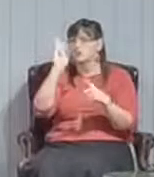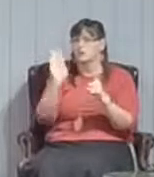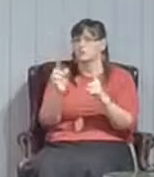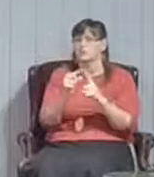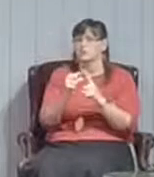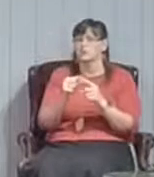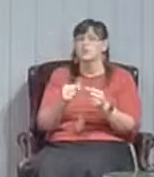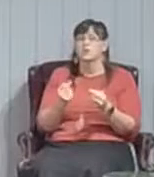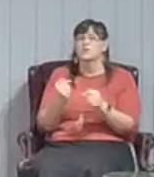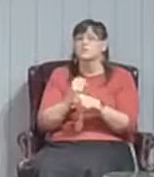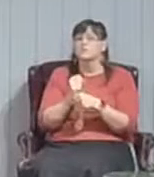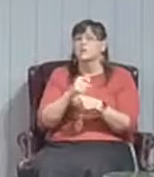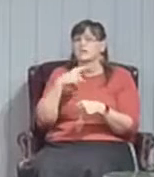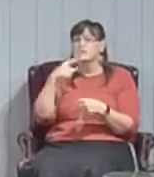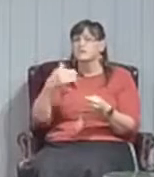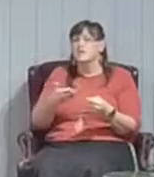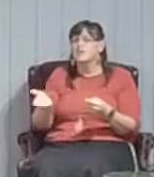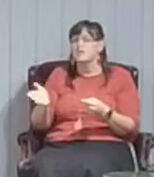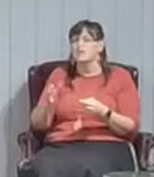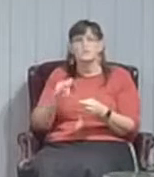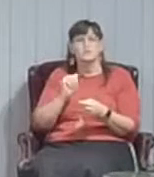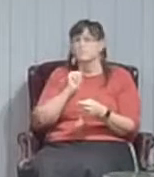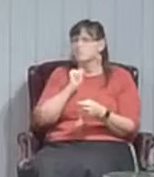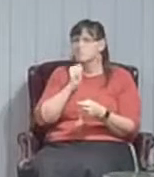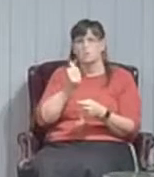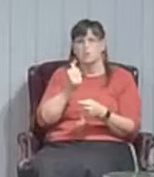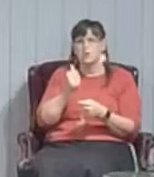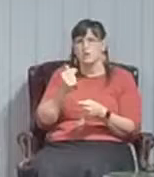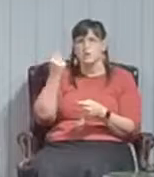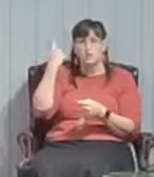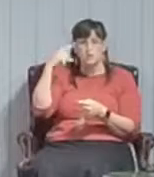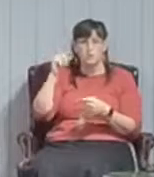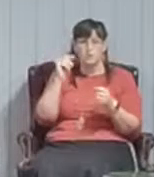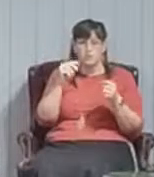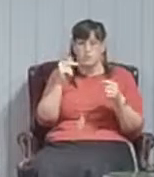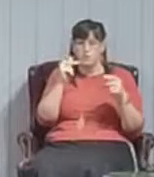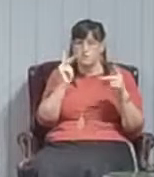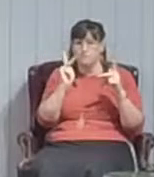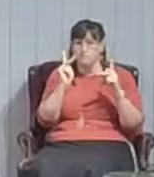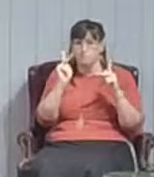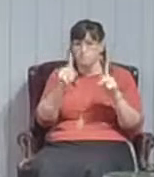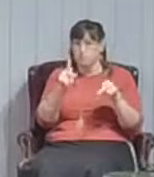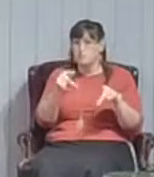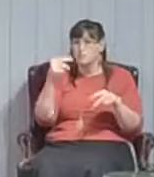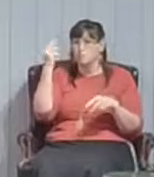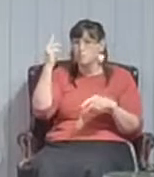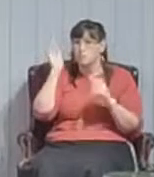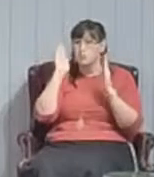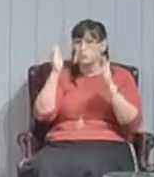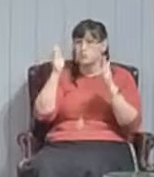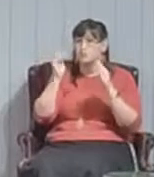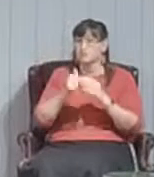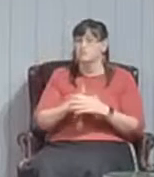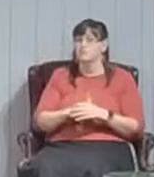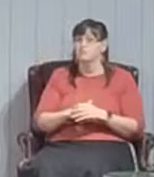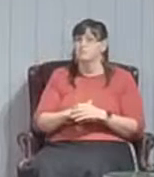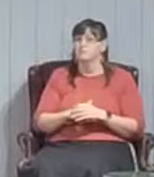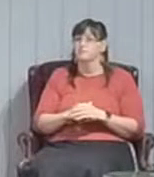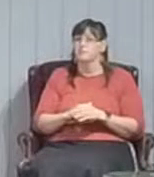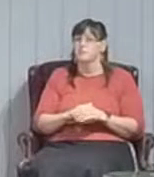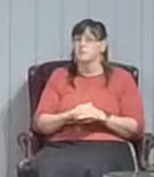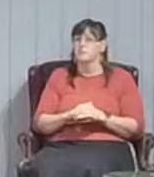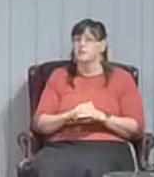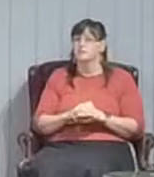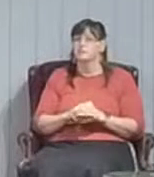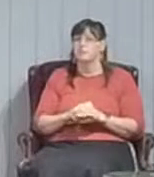to make it say things that it doesn't say for his cause and his purpose. Satan is, and if